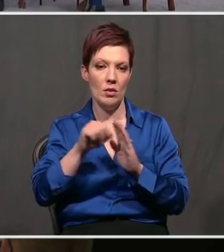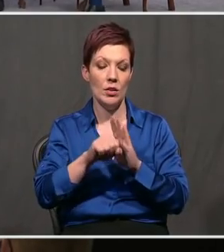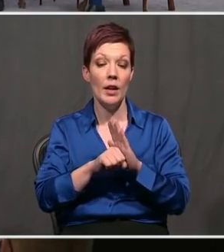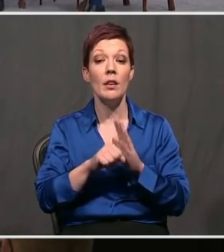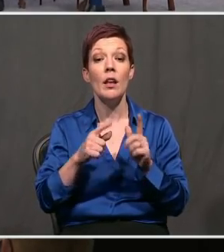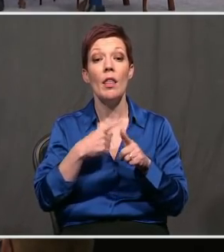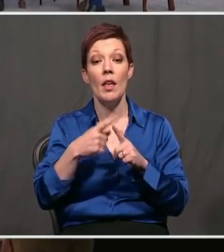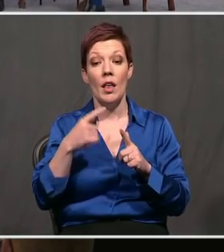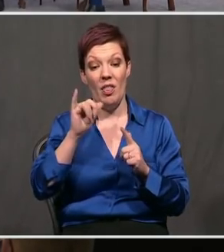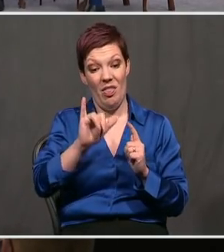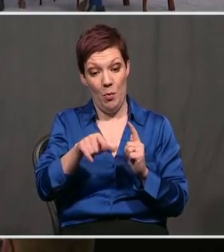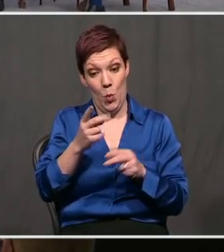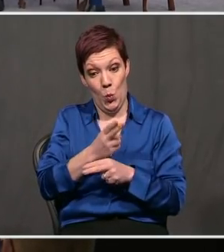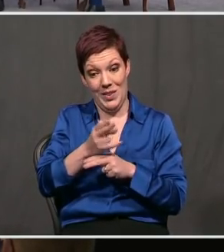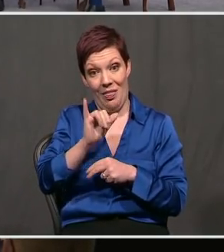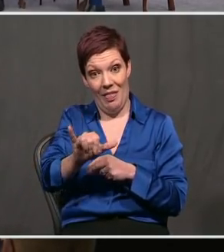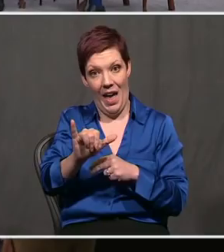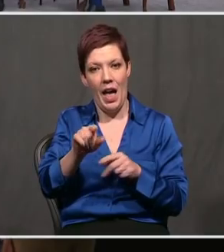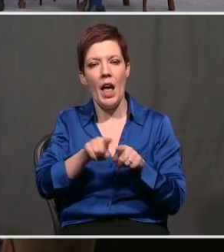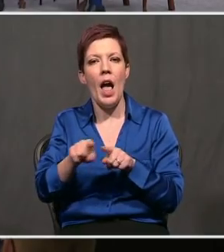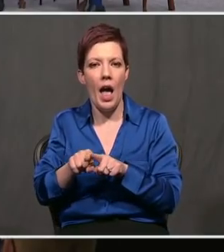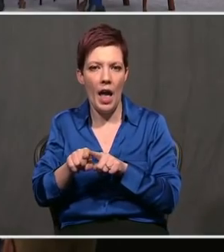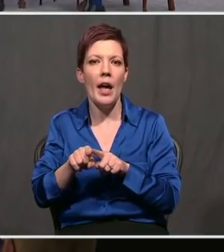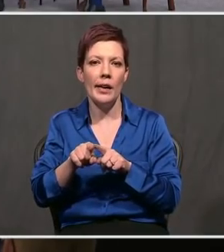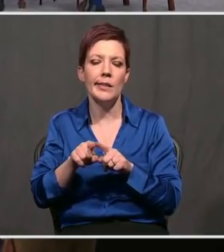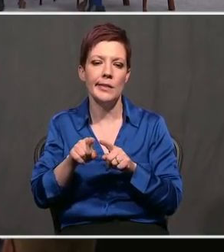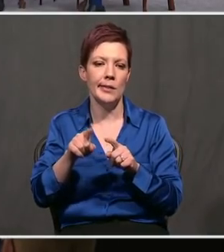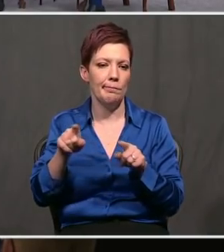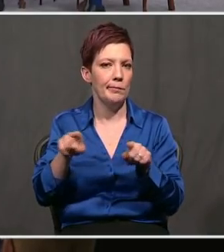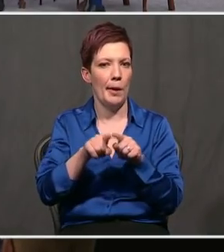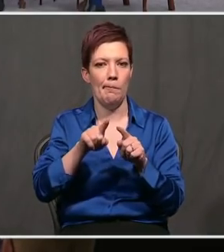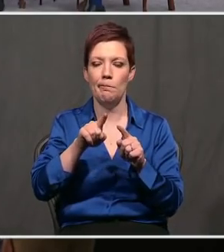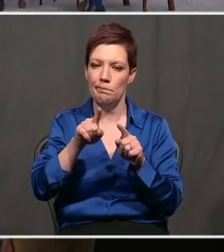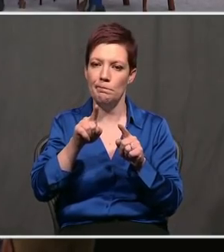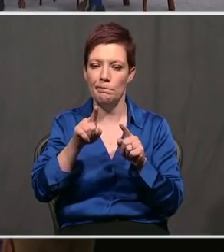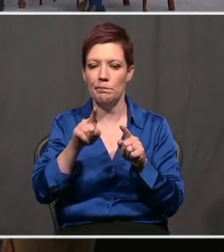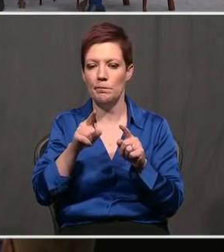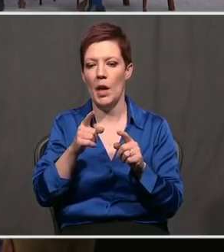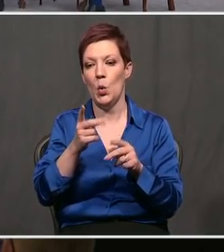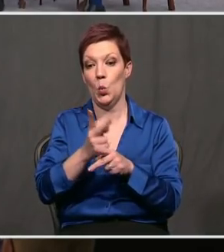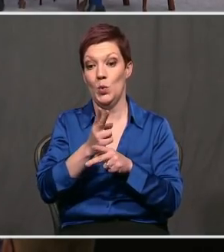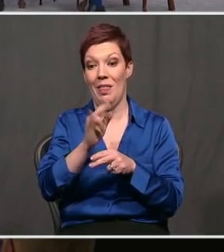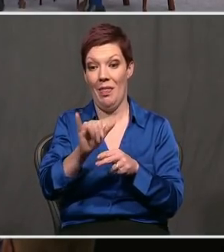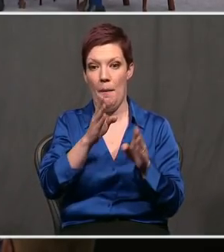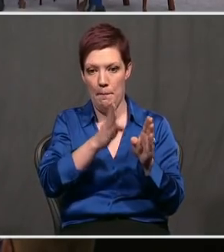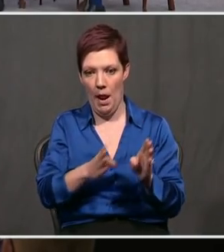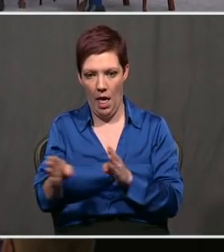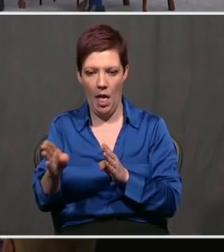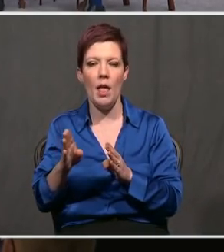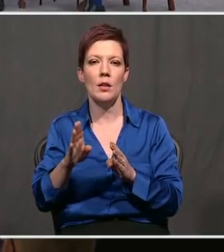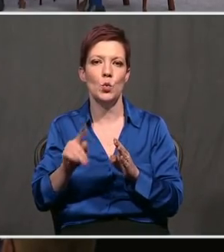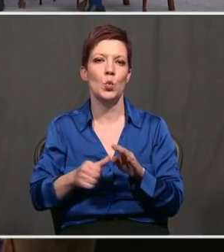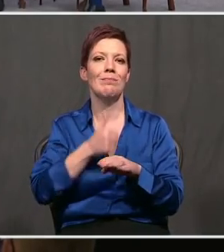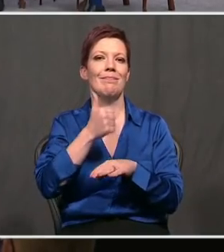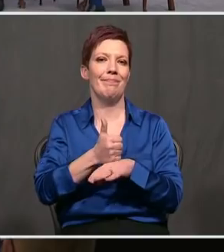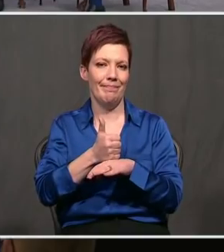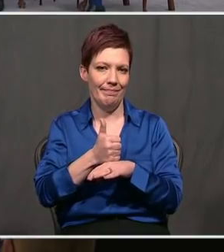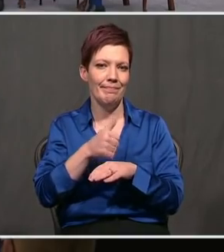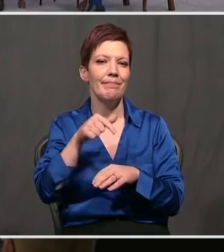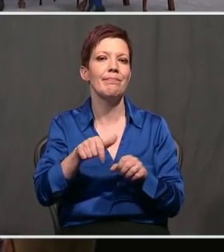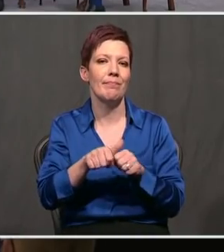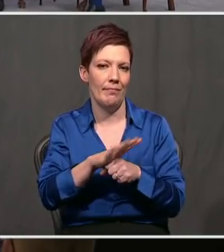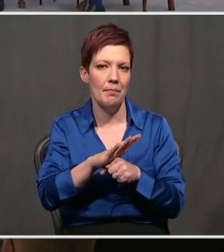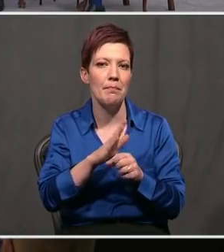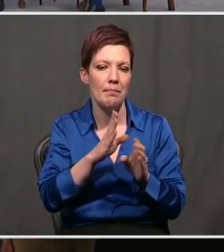next few weeks. Because our public health officials, because of the Fight Flu TN process, our public health officials